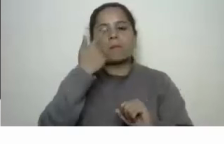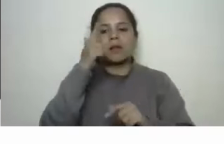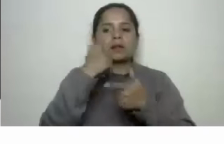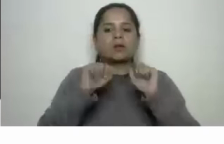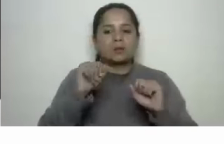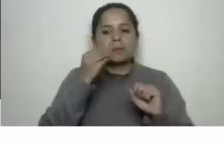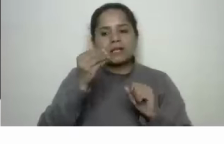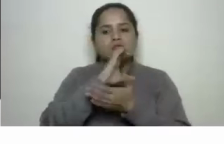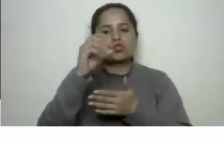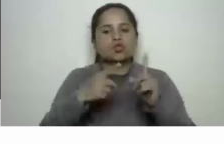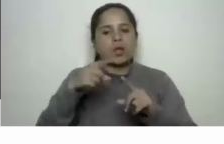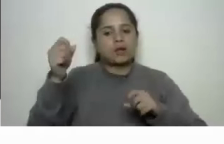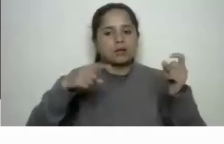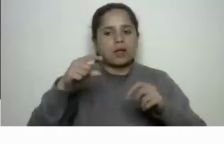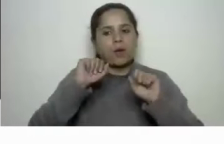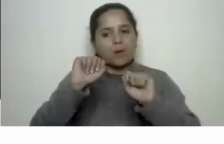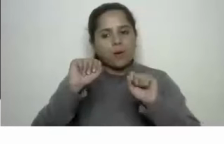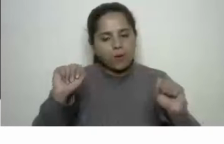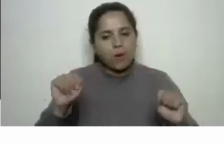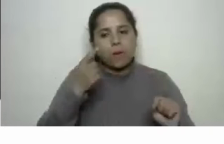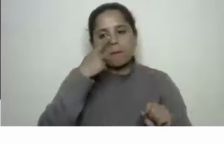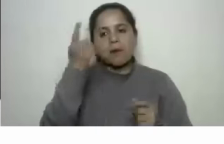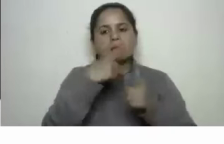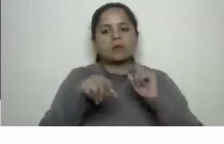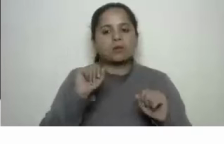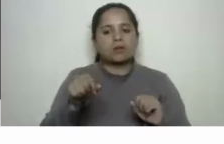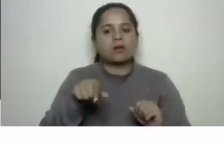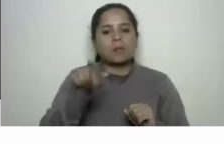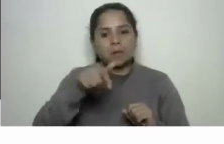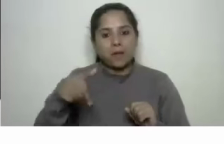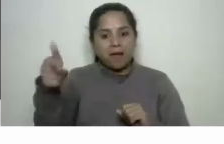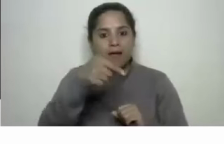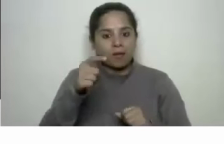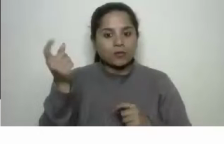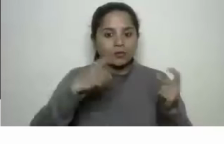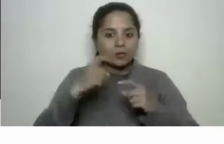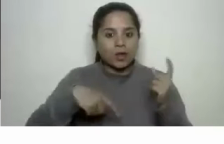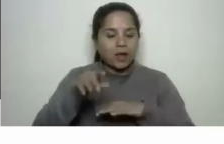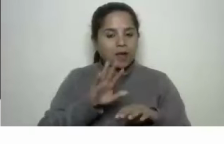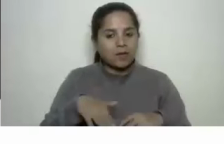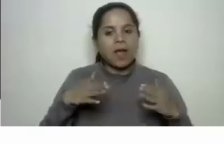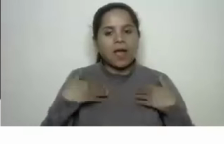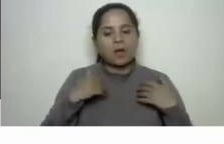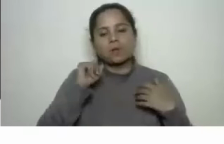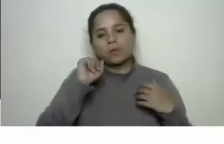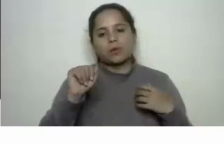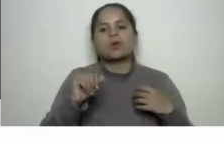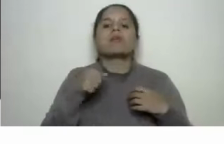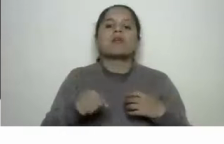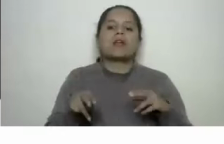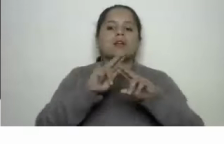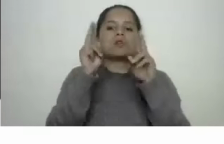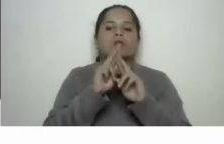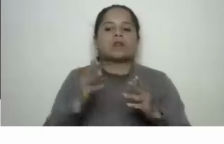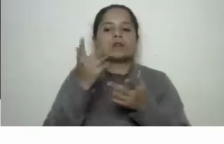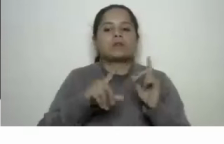please use the chat feature to wish the participants of the webinar a happy International Mother Language Day in your mother tongue. In